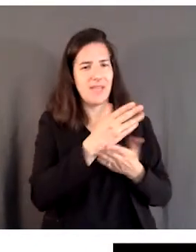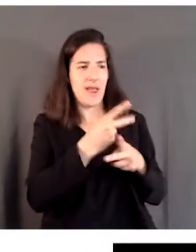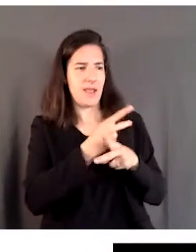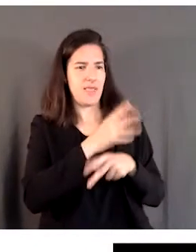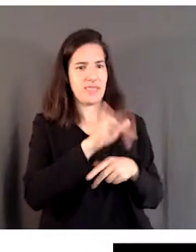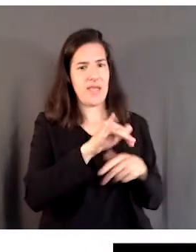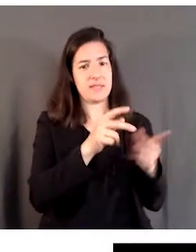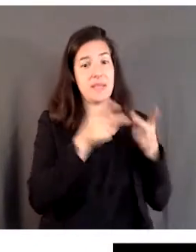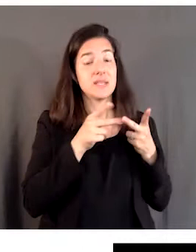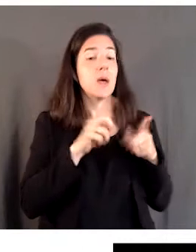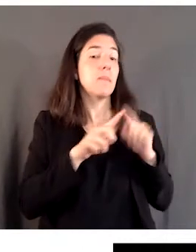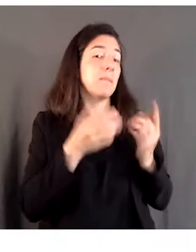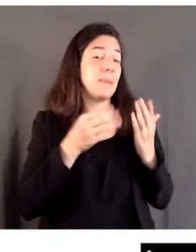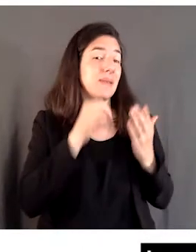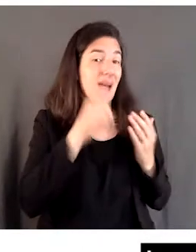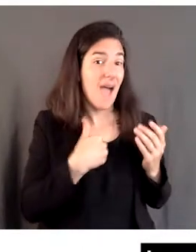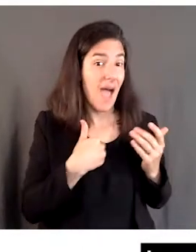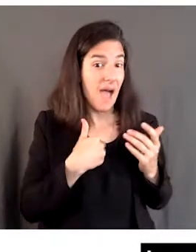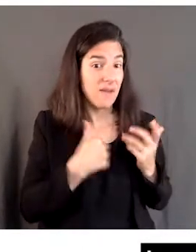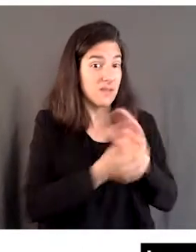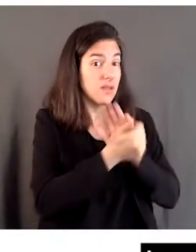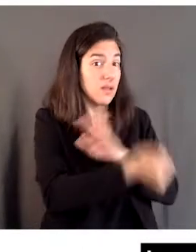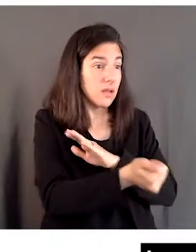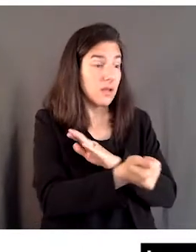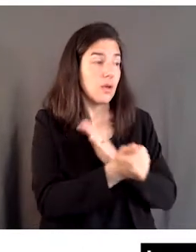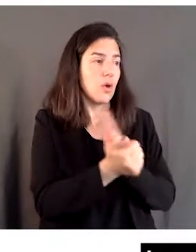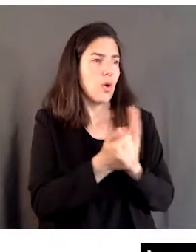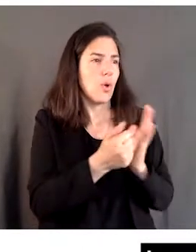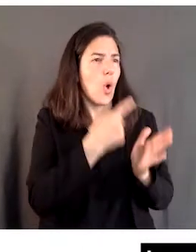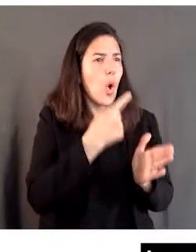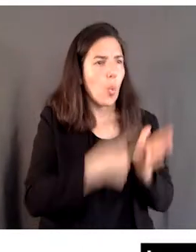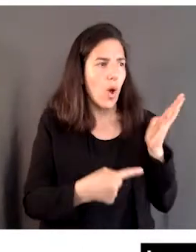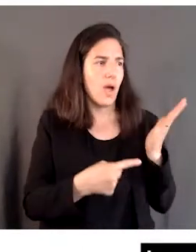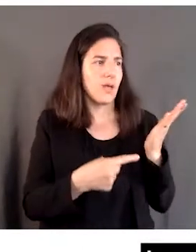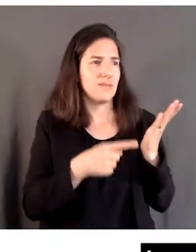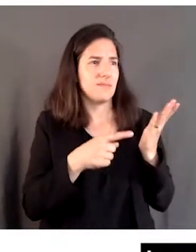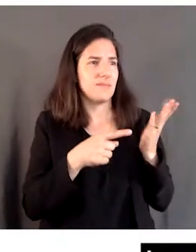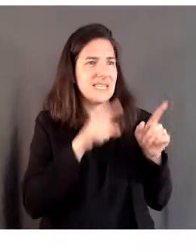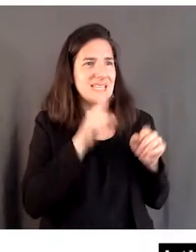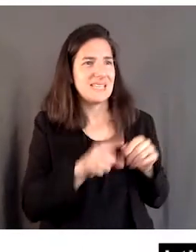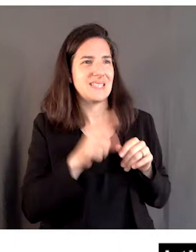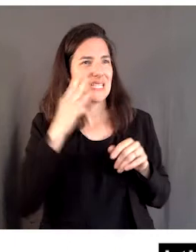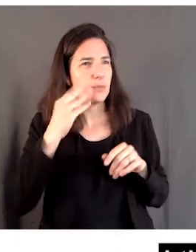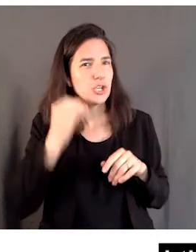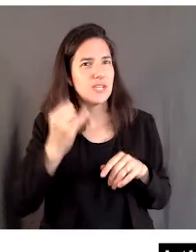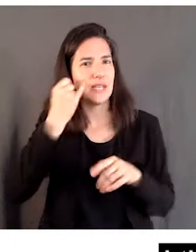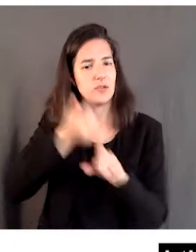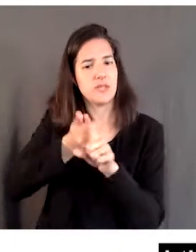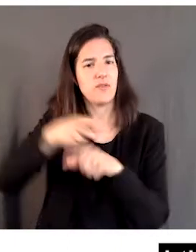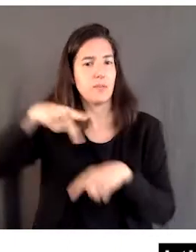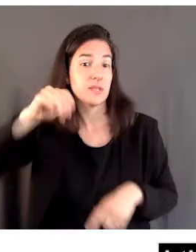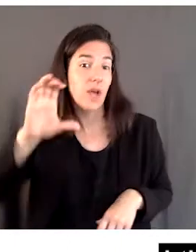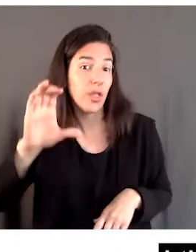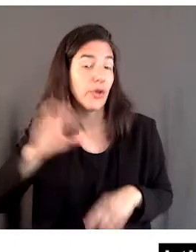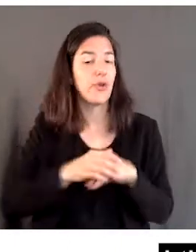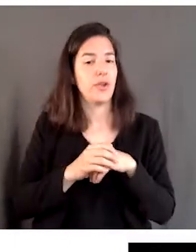where they may not have the expertise is what is it like to be a racialized person. And so I think that the